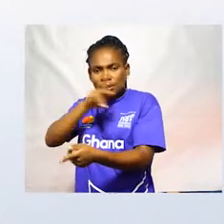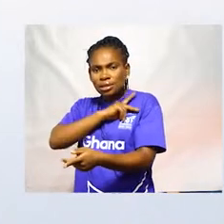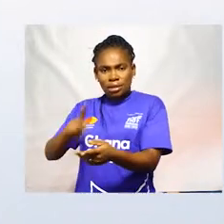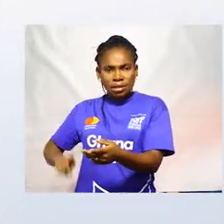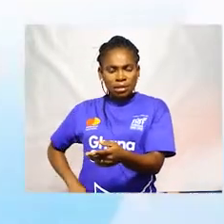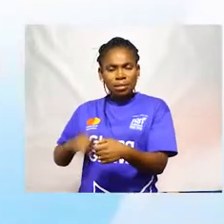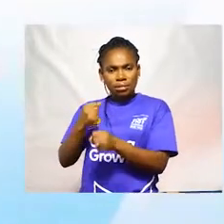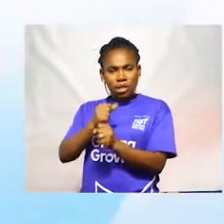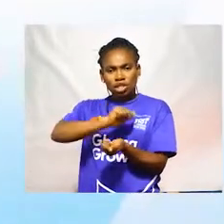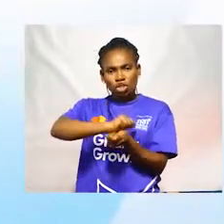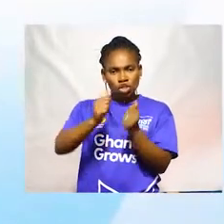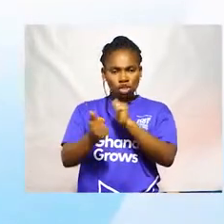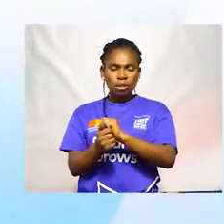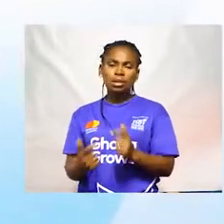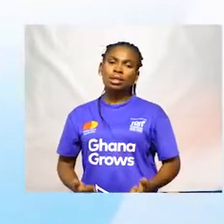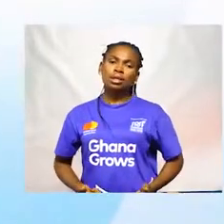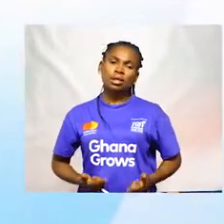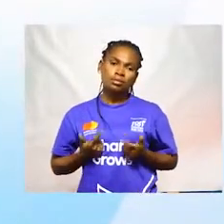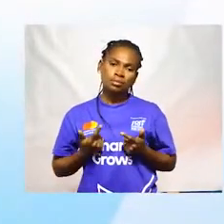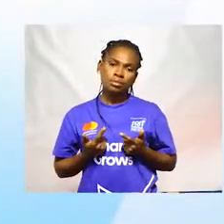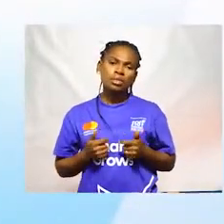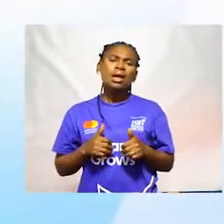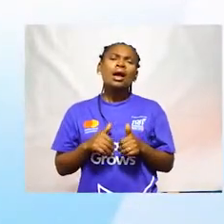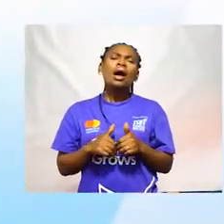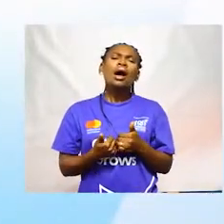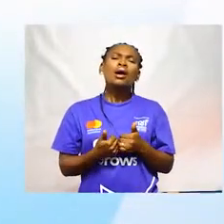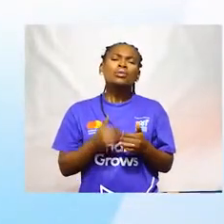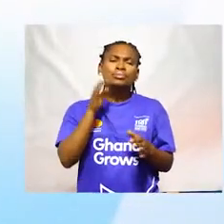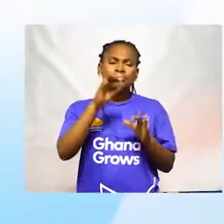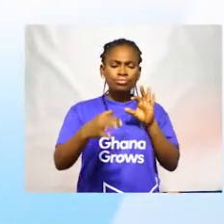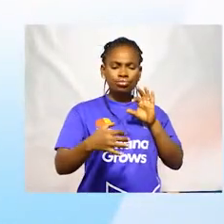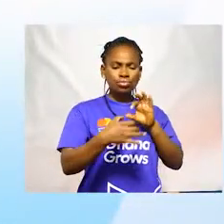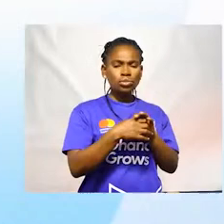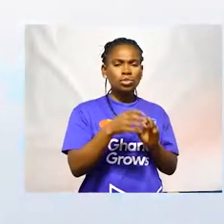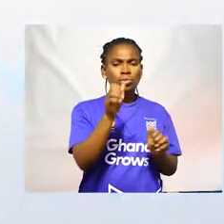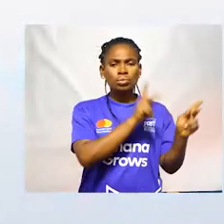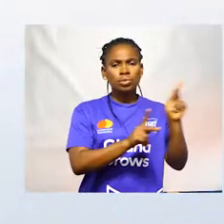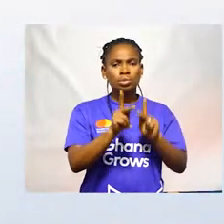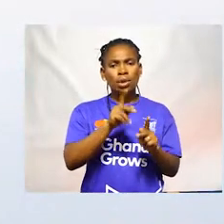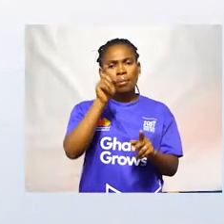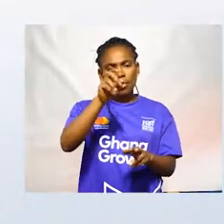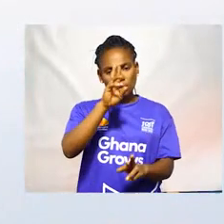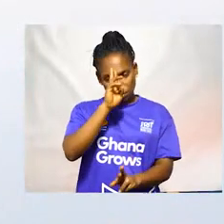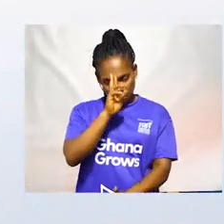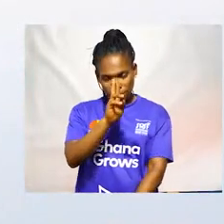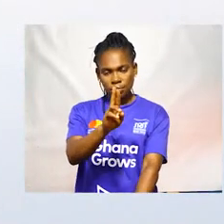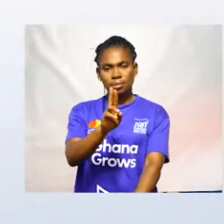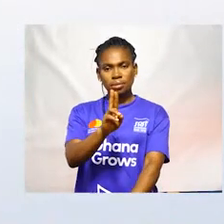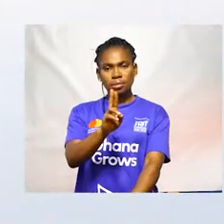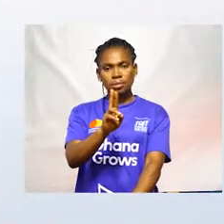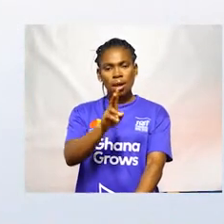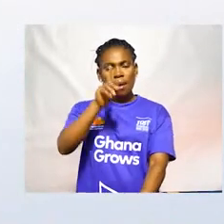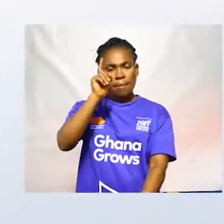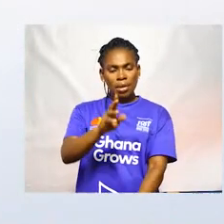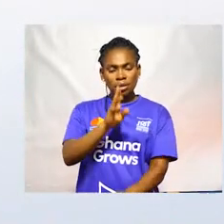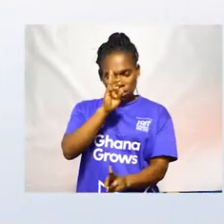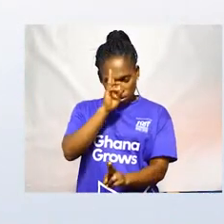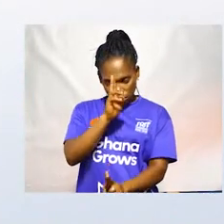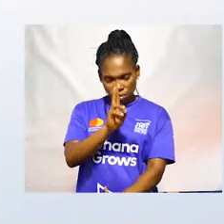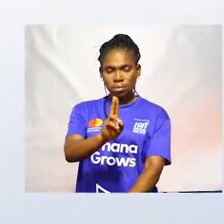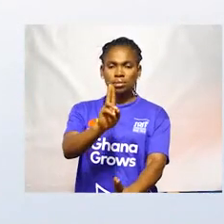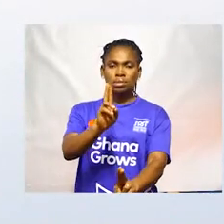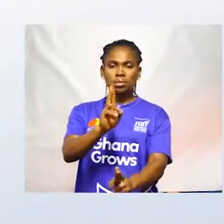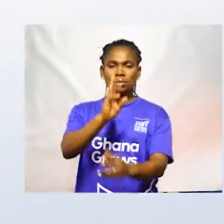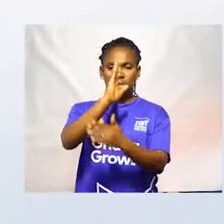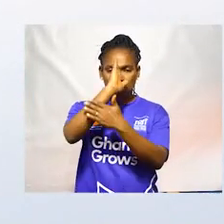humble. Humility is key. You need to respect. You have to be somebody who is willing to serve. You